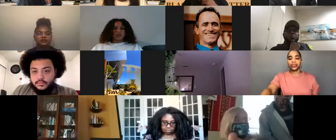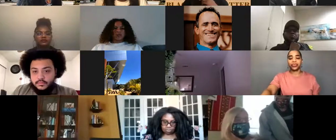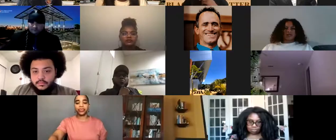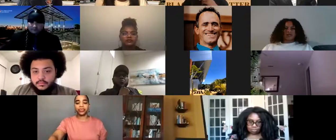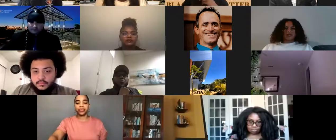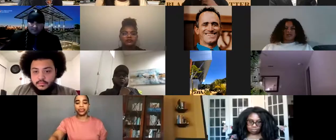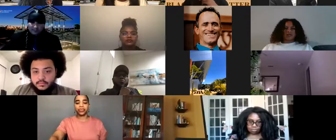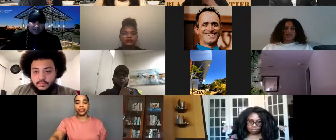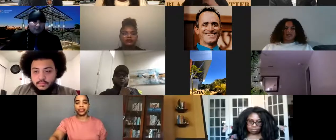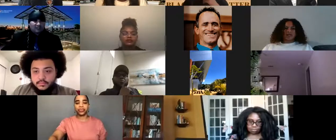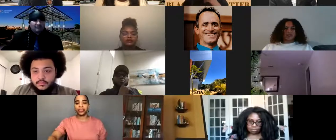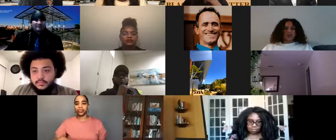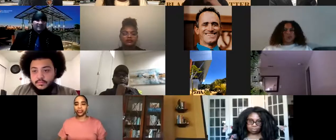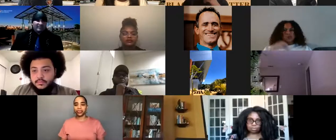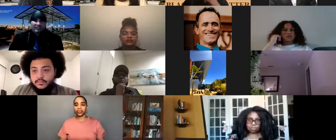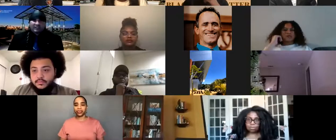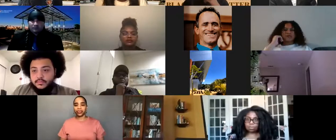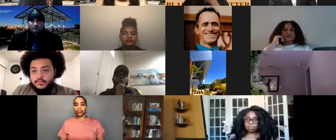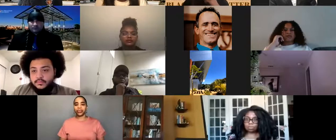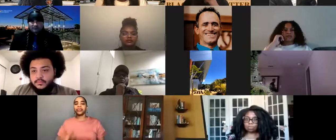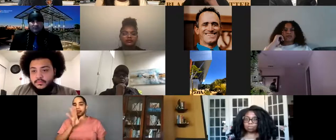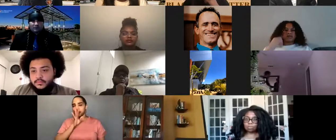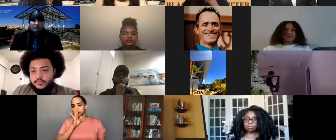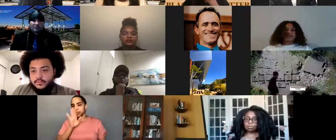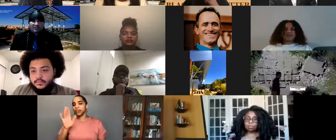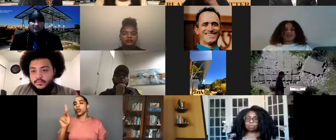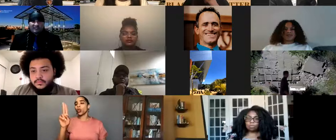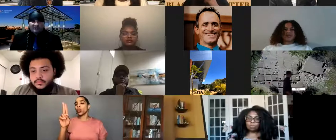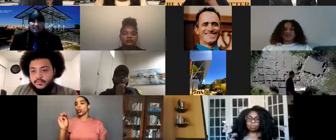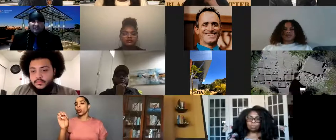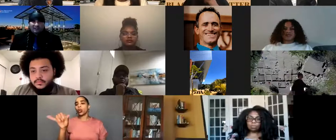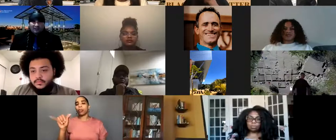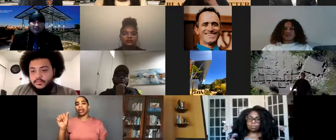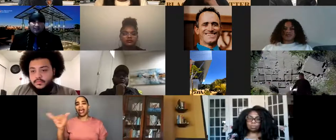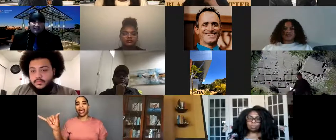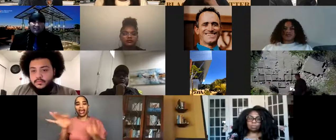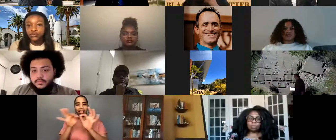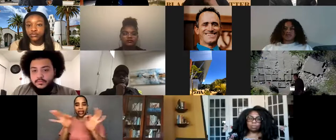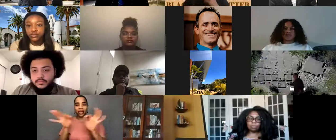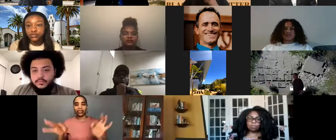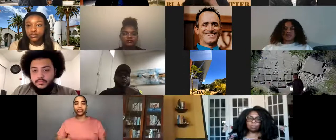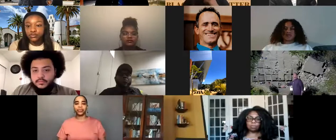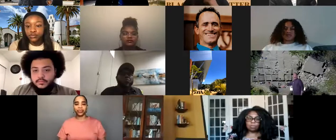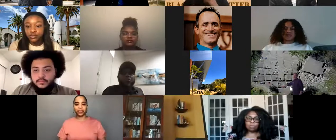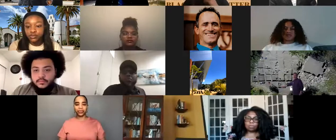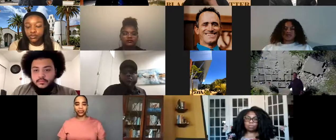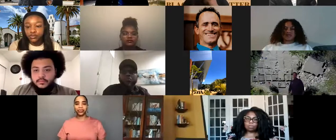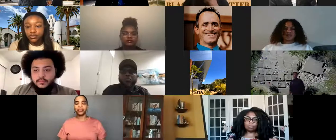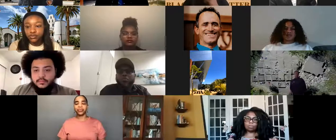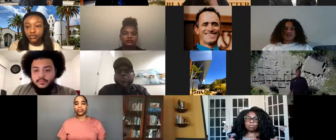Hauke. Hauke I pei ma te pei cham, nos kanau ne chuki, mat I pai